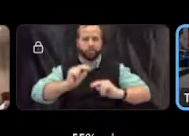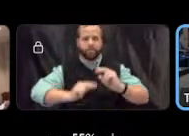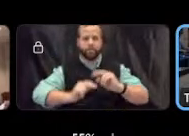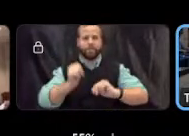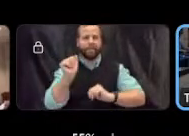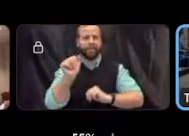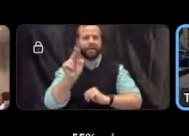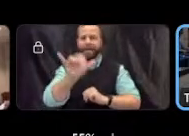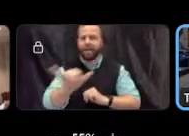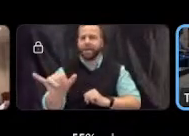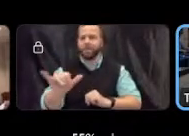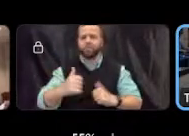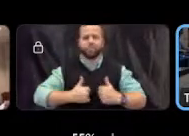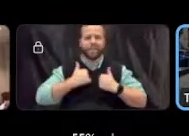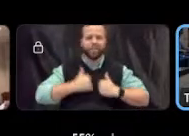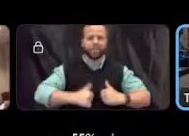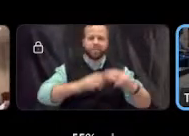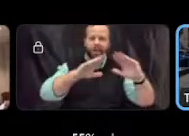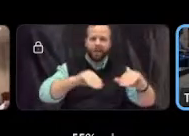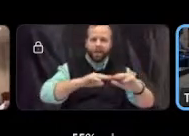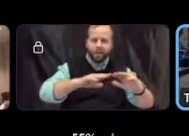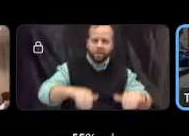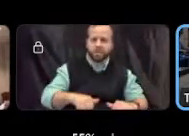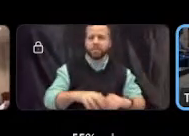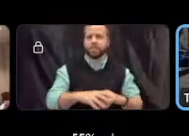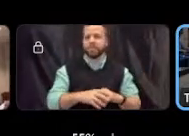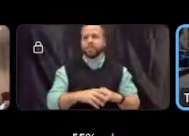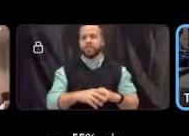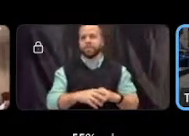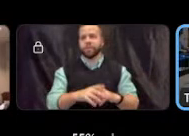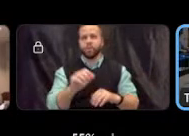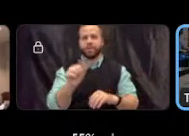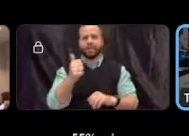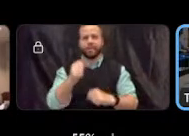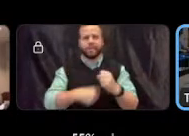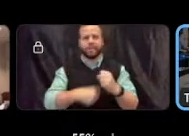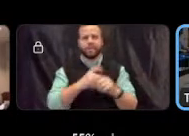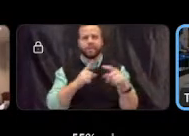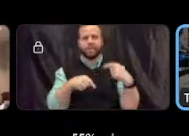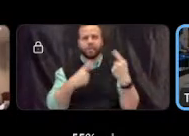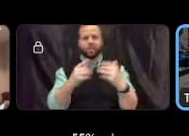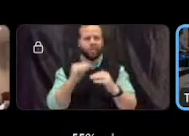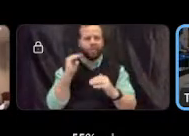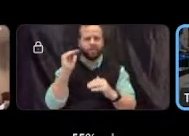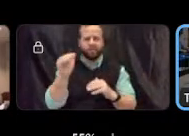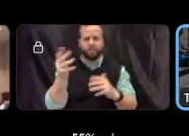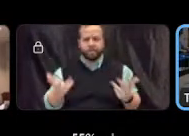at any density since for the last decade plus.